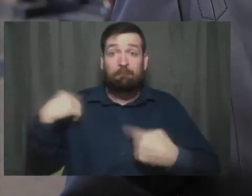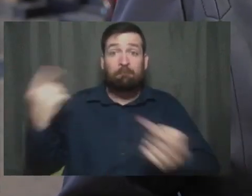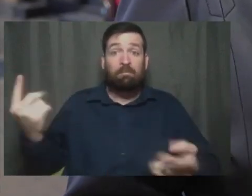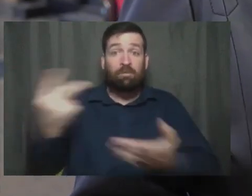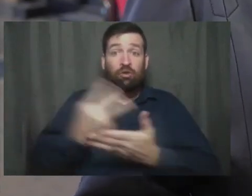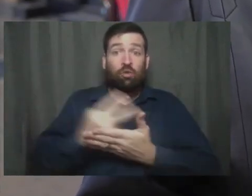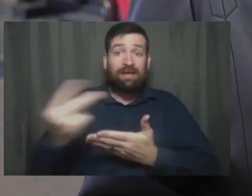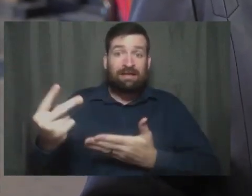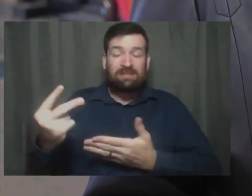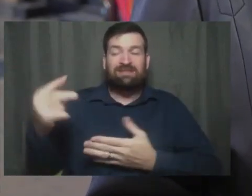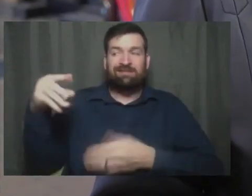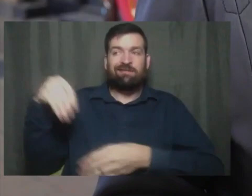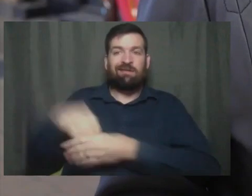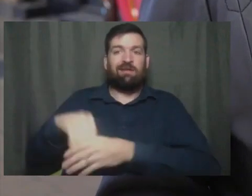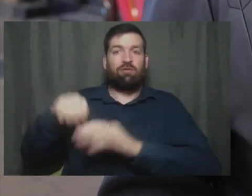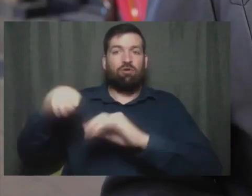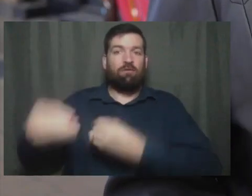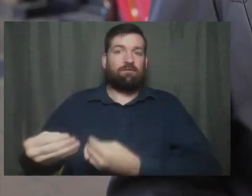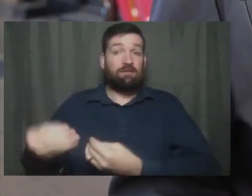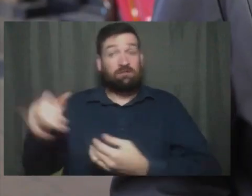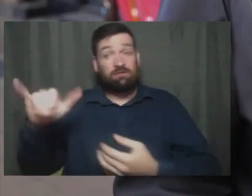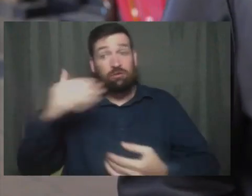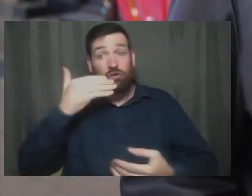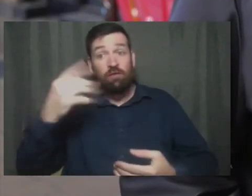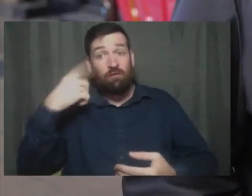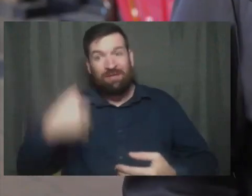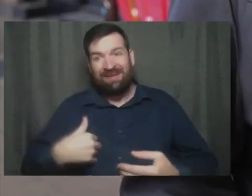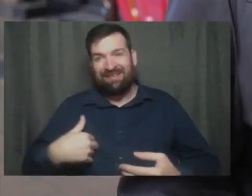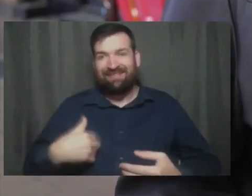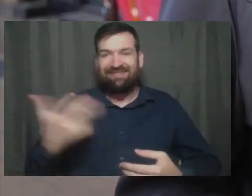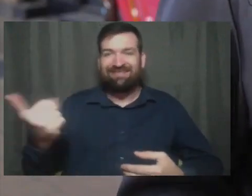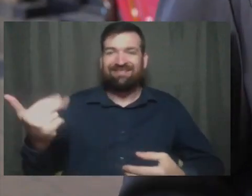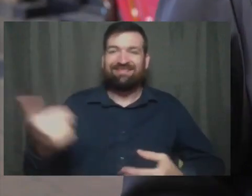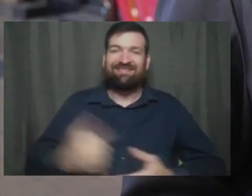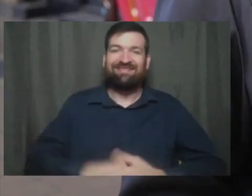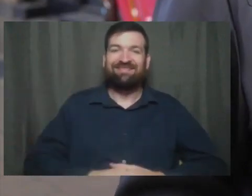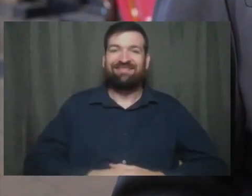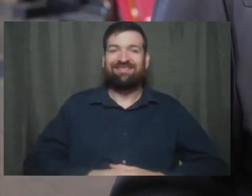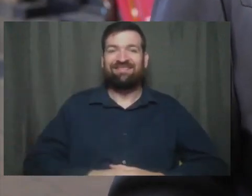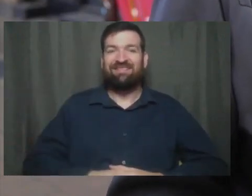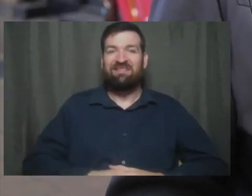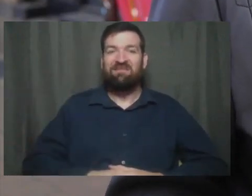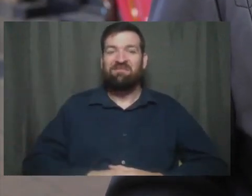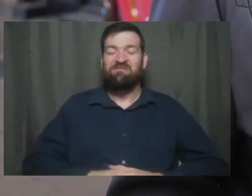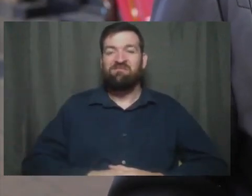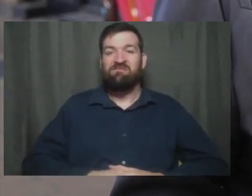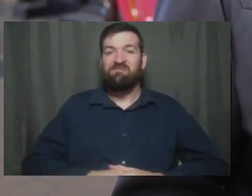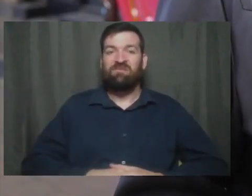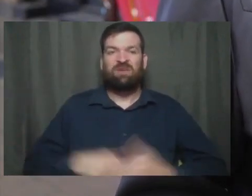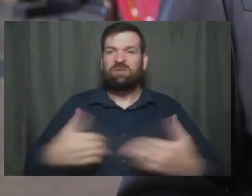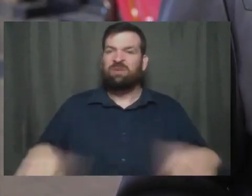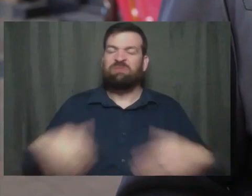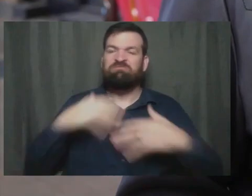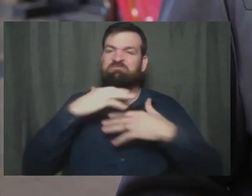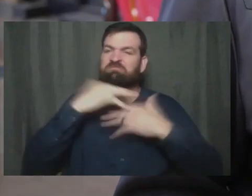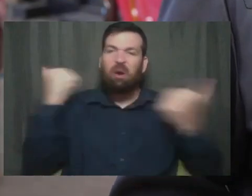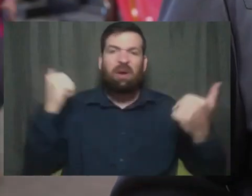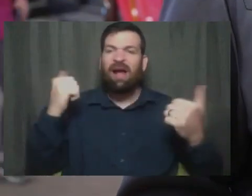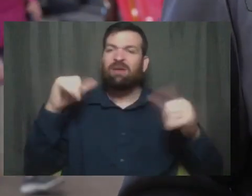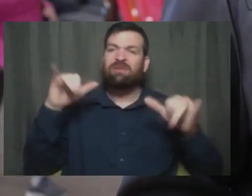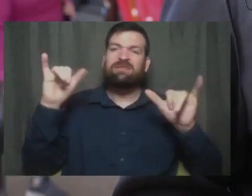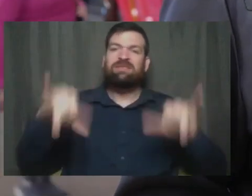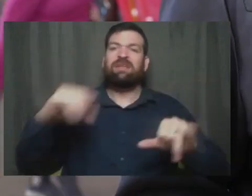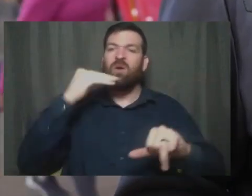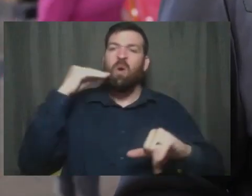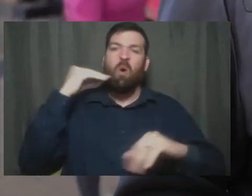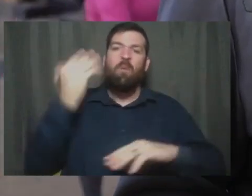office, which is good for me. Yeah. Getting kind of burnt out being at home all day, all night,